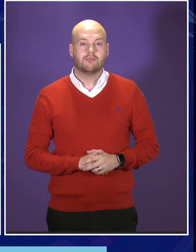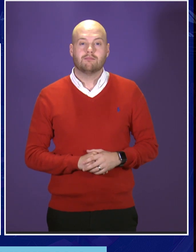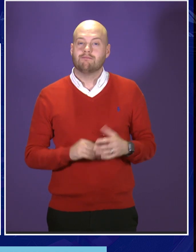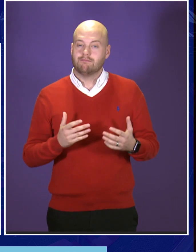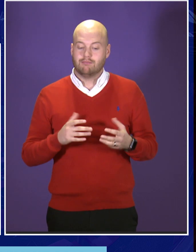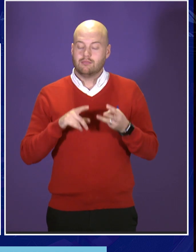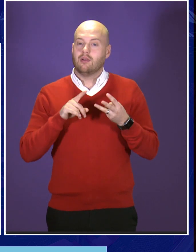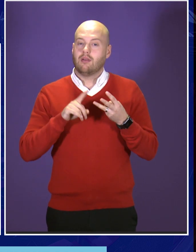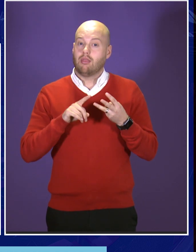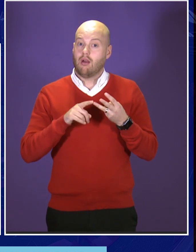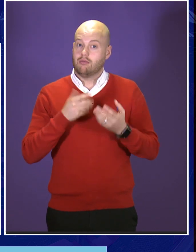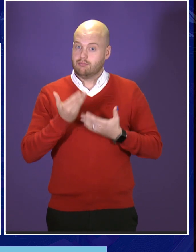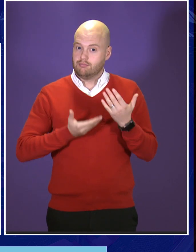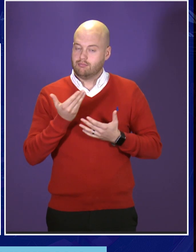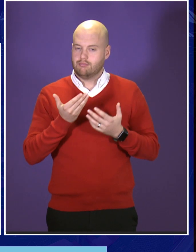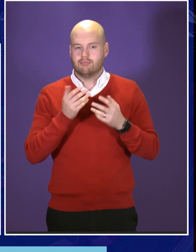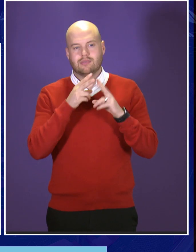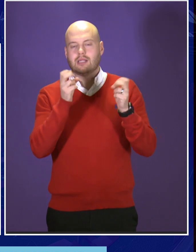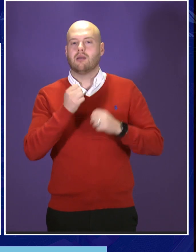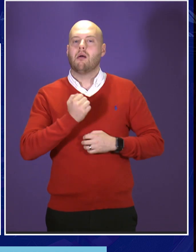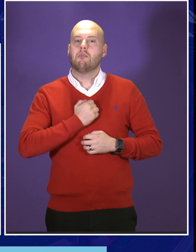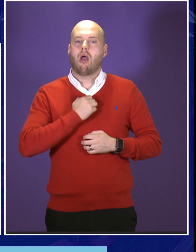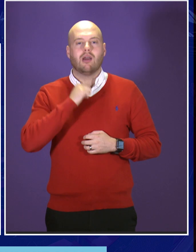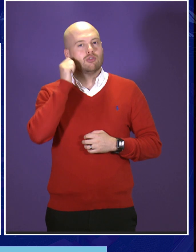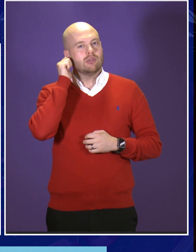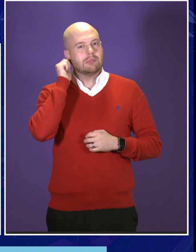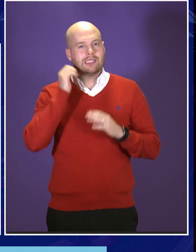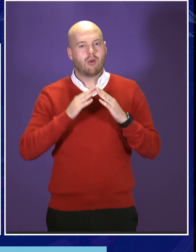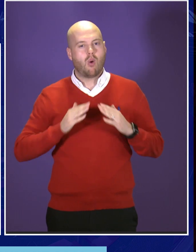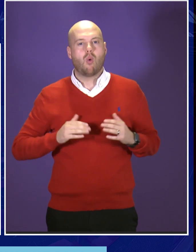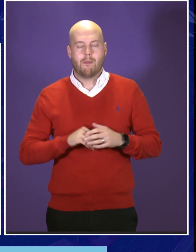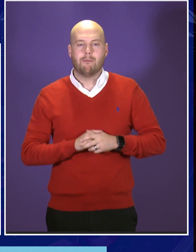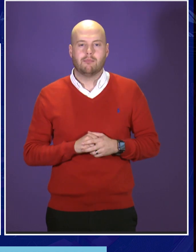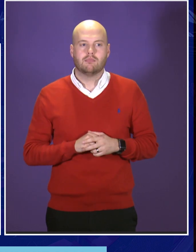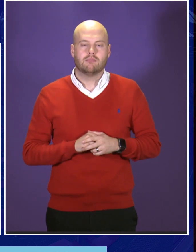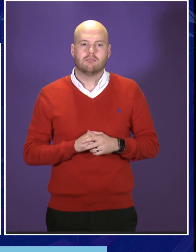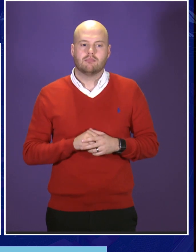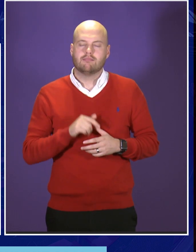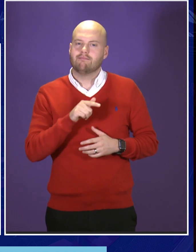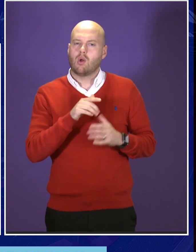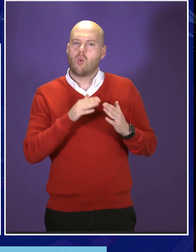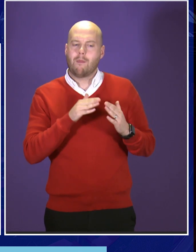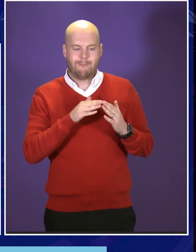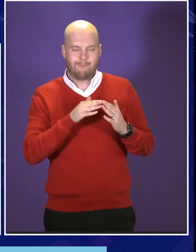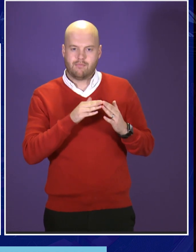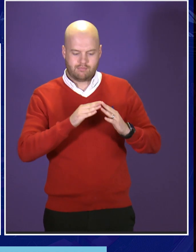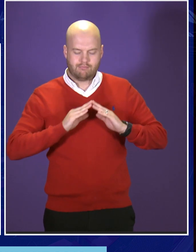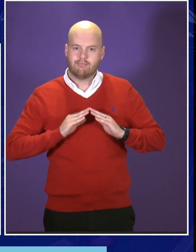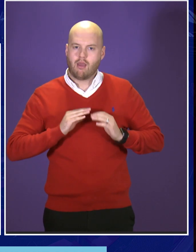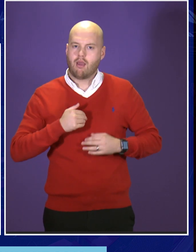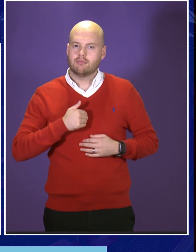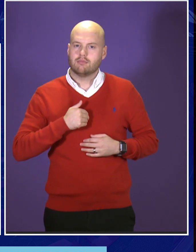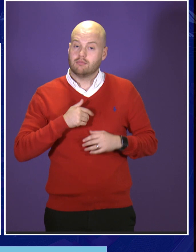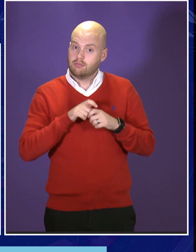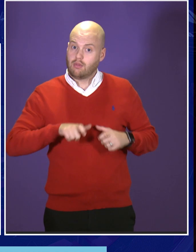third musical tale of this morning is titled My Gypsy Home. A home that's kept only in one's heart remains accessible